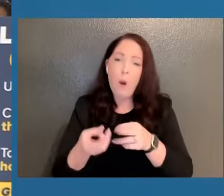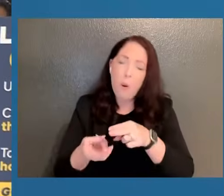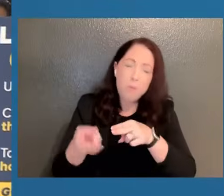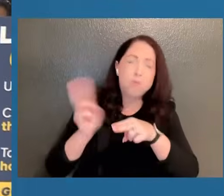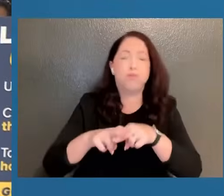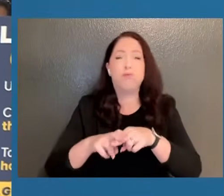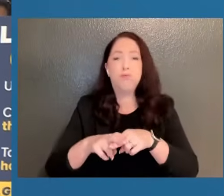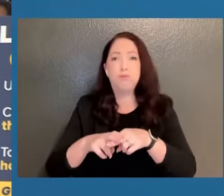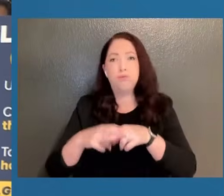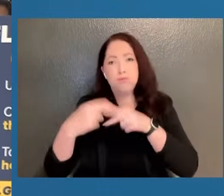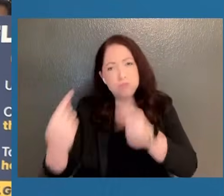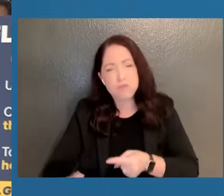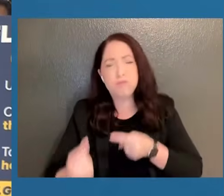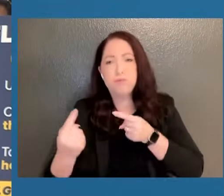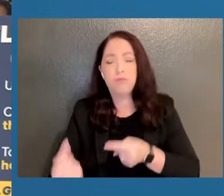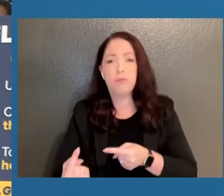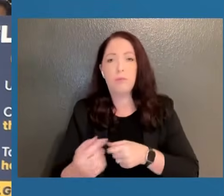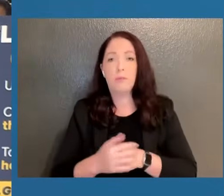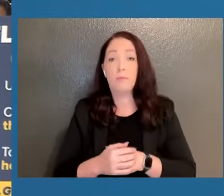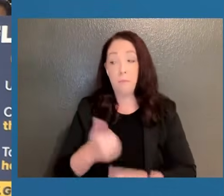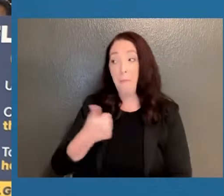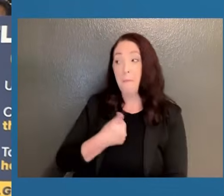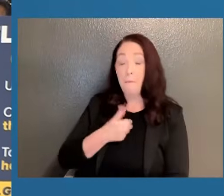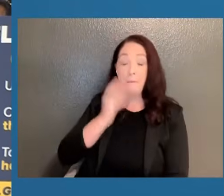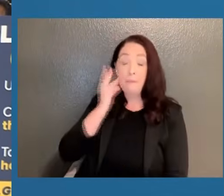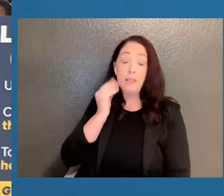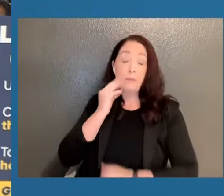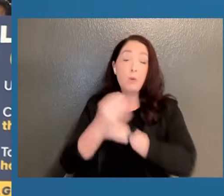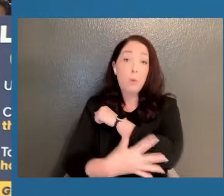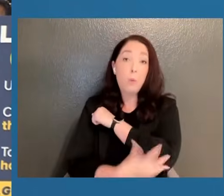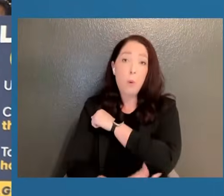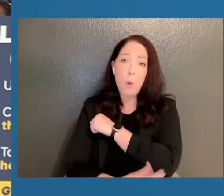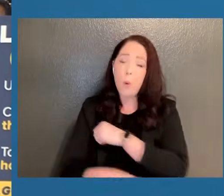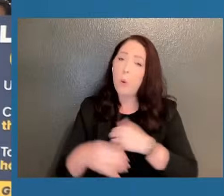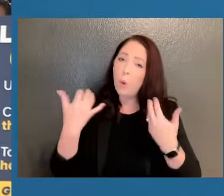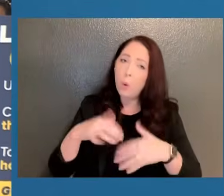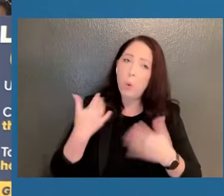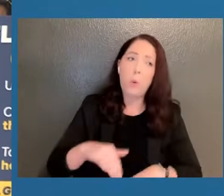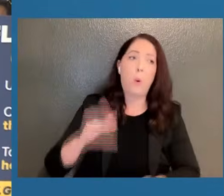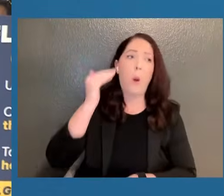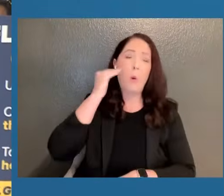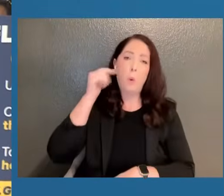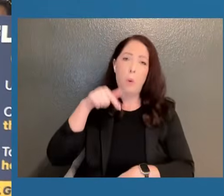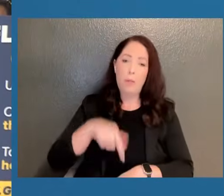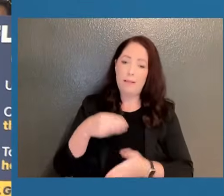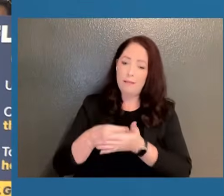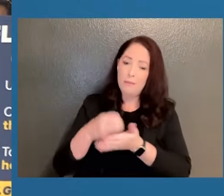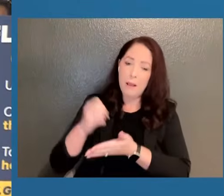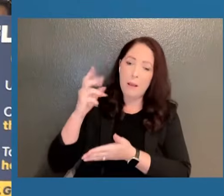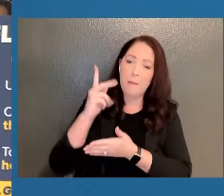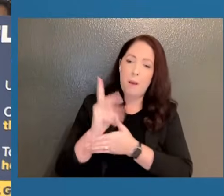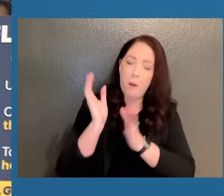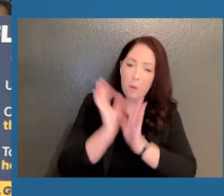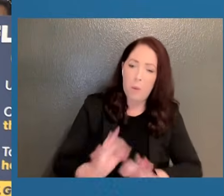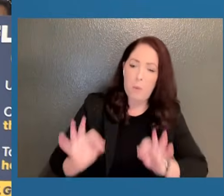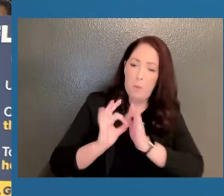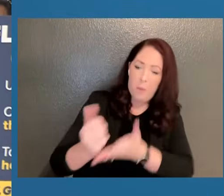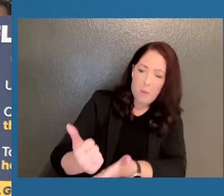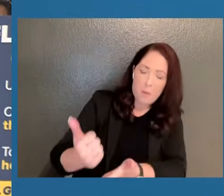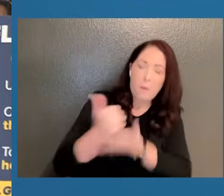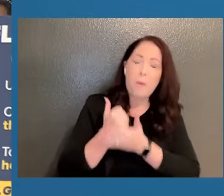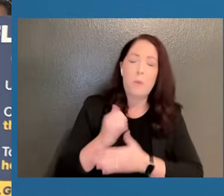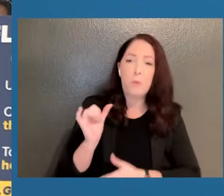lived experience of poverty, I know how significant this refund would have been for my child as well as